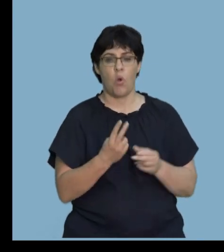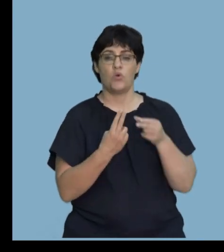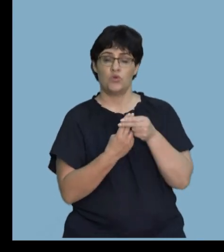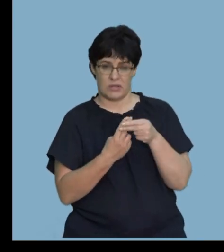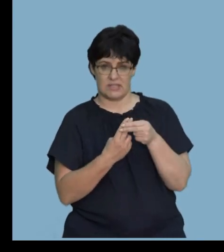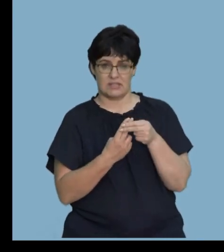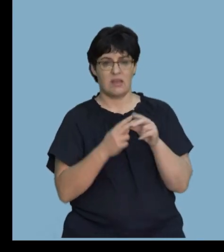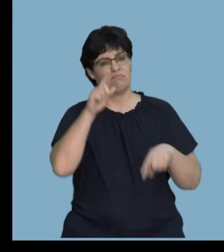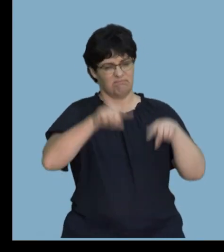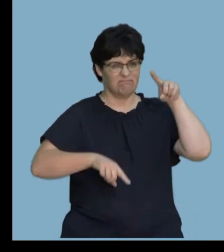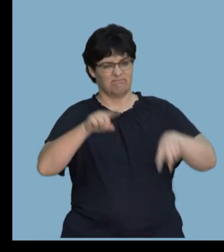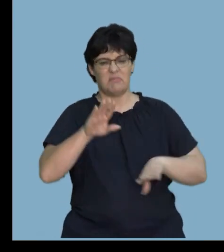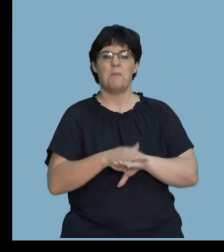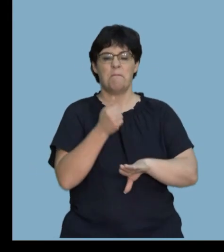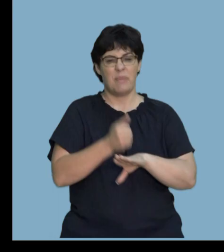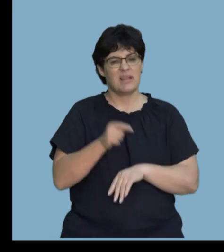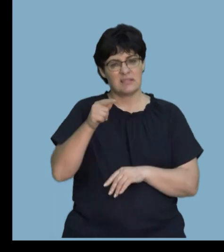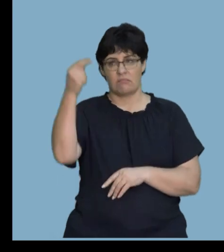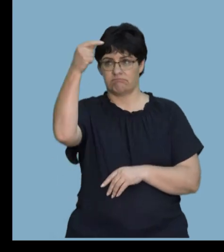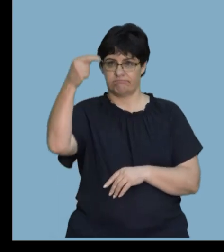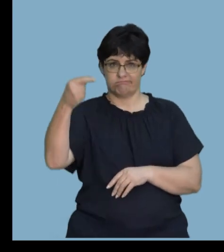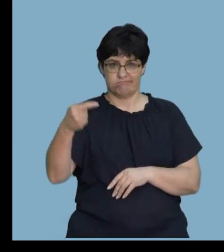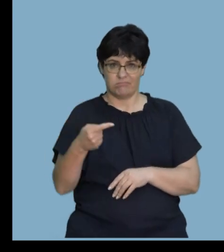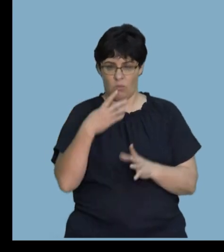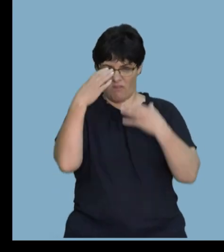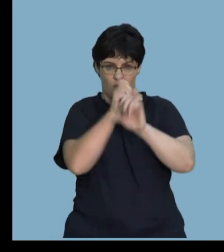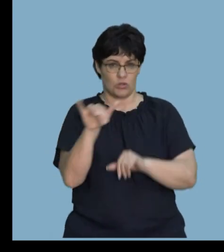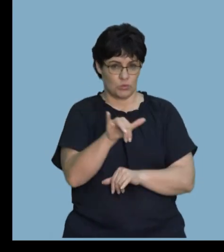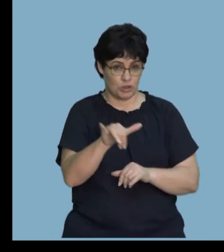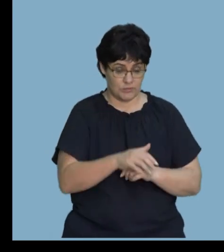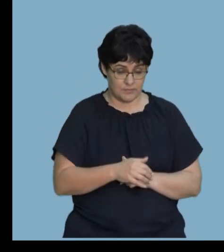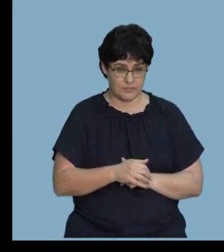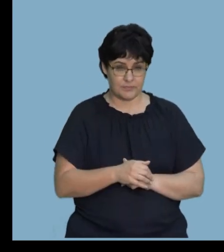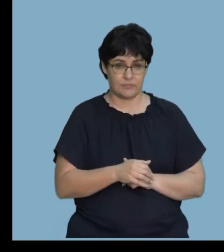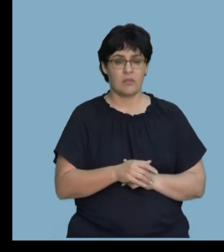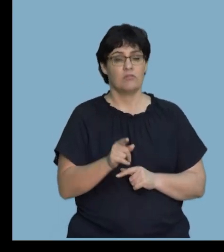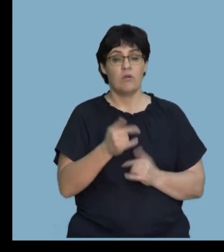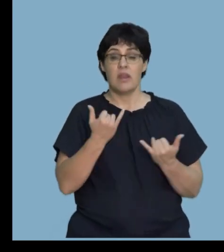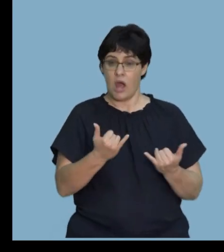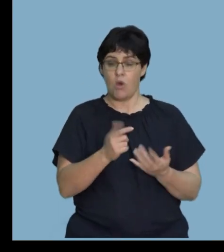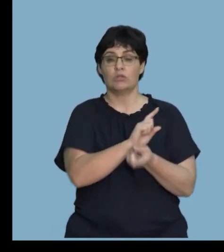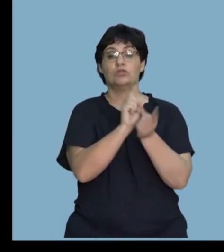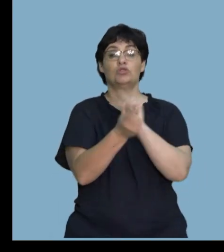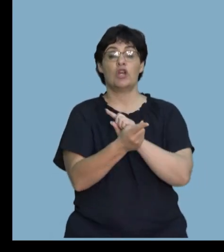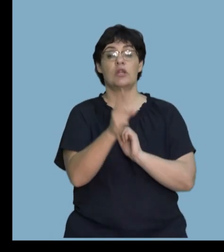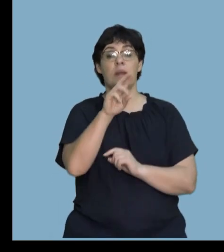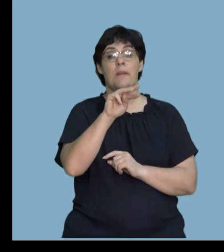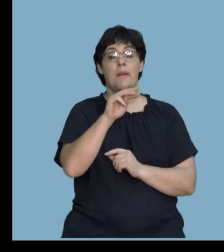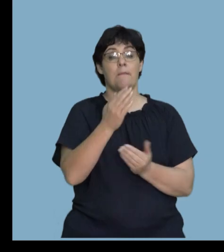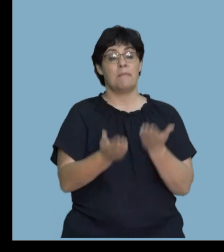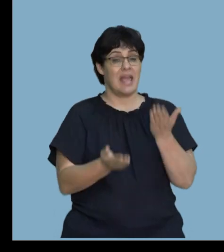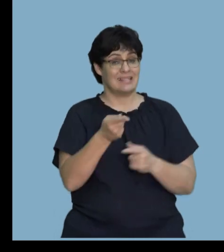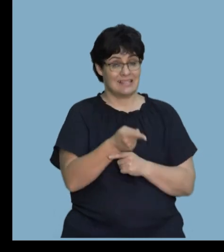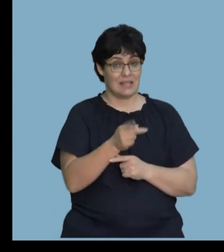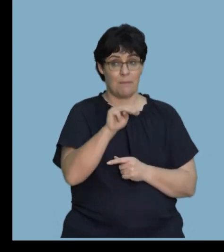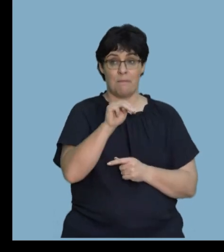definitely vary based on whichever quantity we are focusing our attention on. So in this case, the change in mass is,